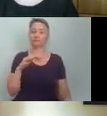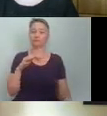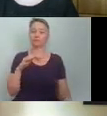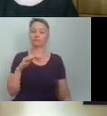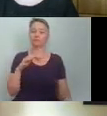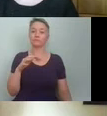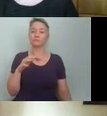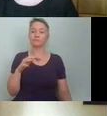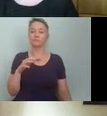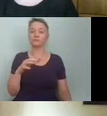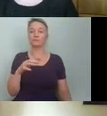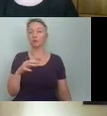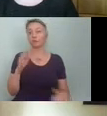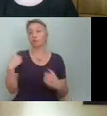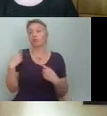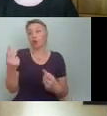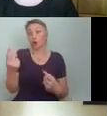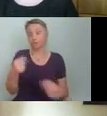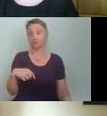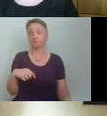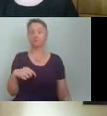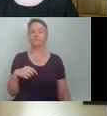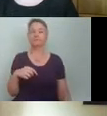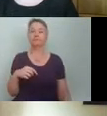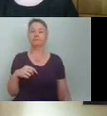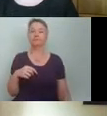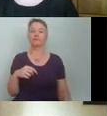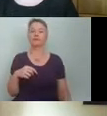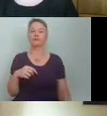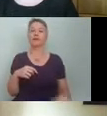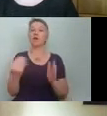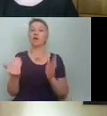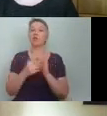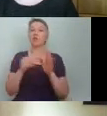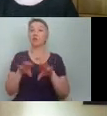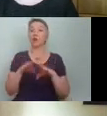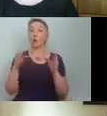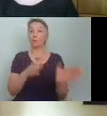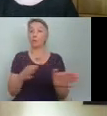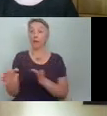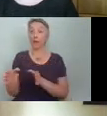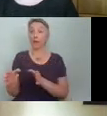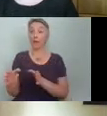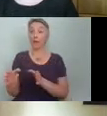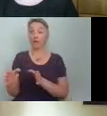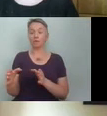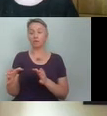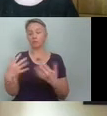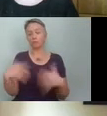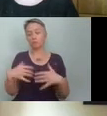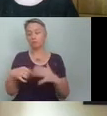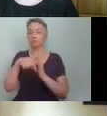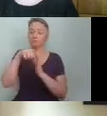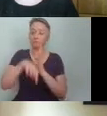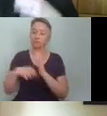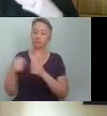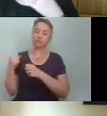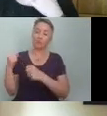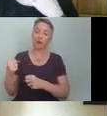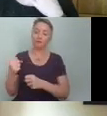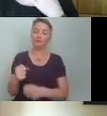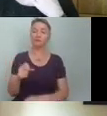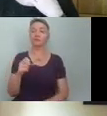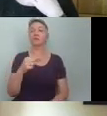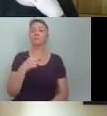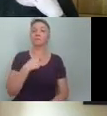volumes at this point. Our whole reopening plans are very robust, and Tony and